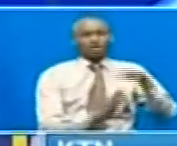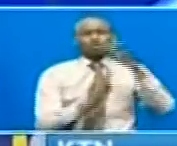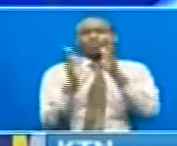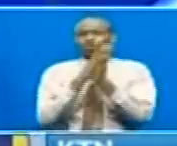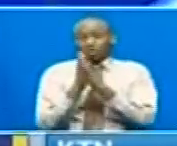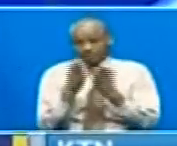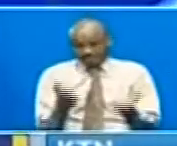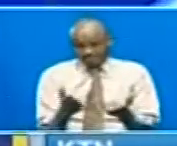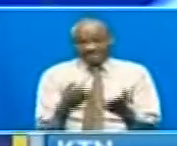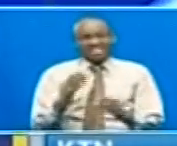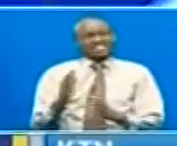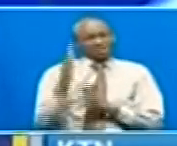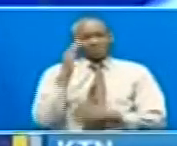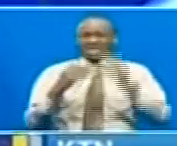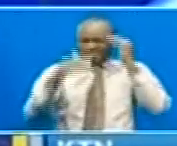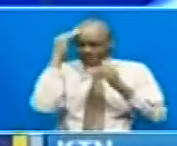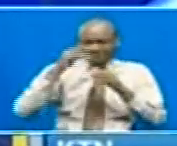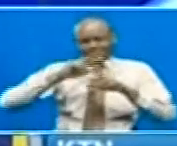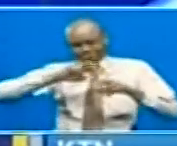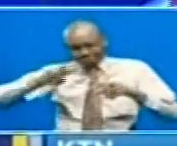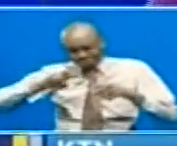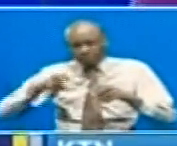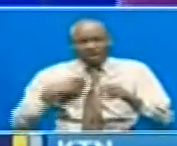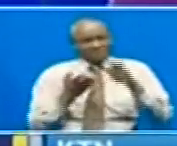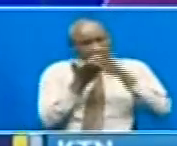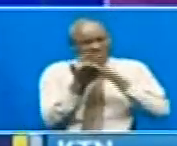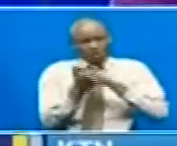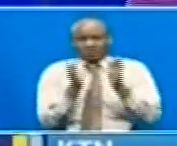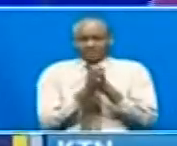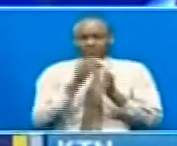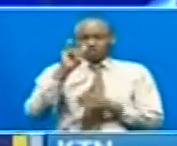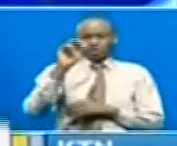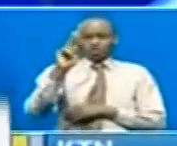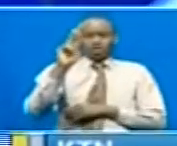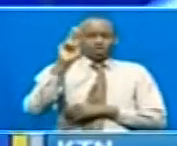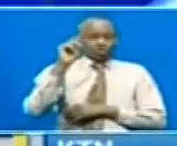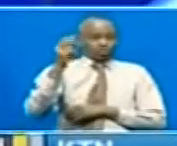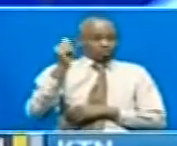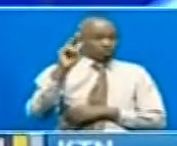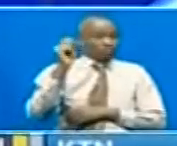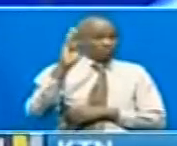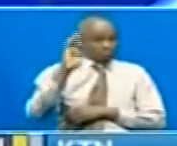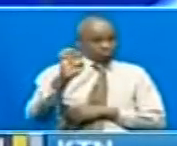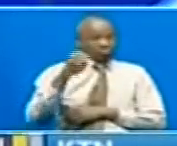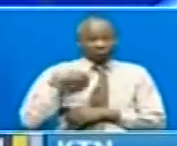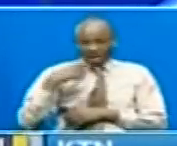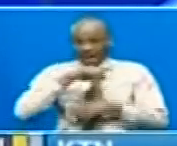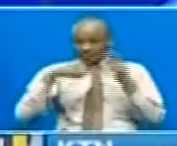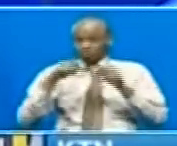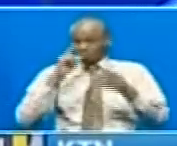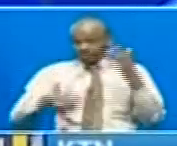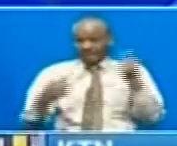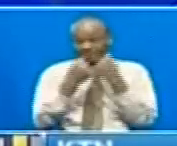in Nairobi, where security experts have been studying the chilling video released by Somalia militant group Al-Shabaab on last year's Mpeketoni